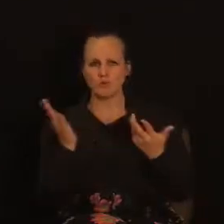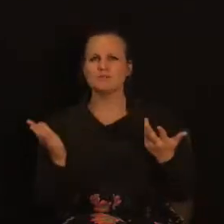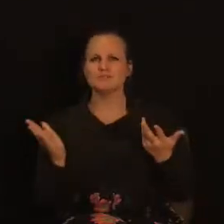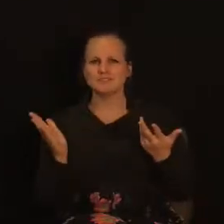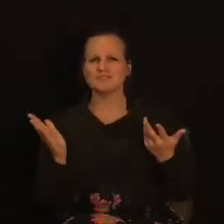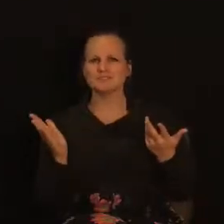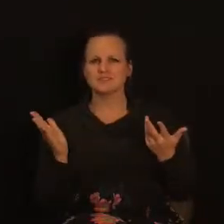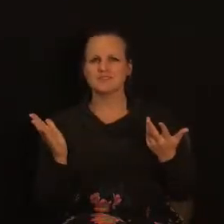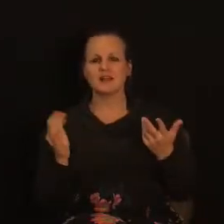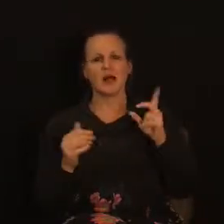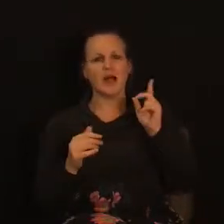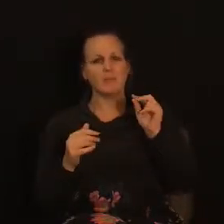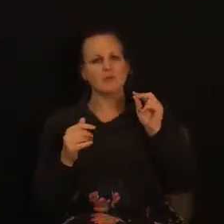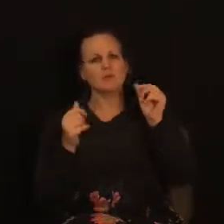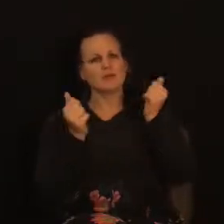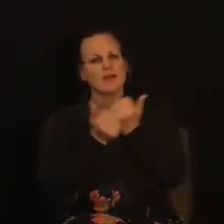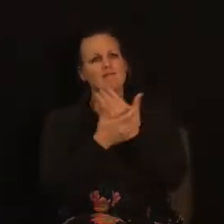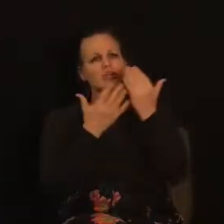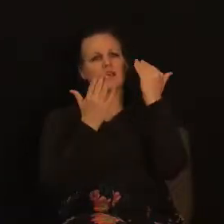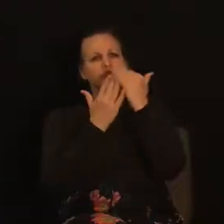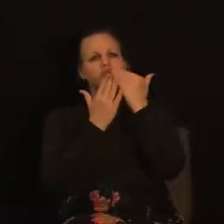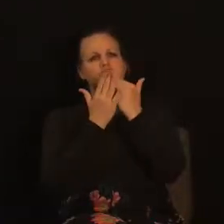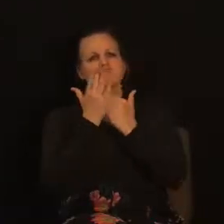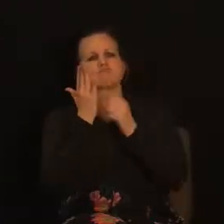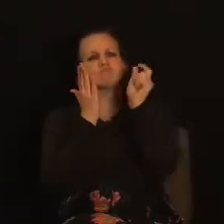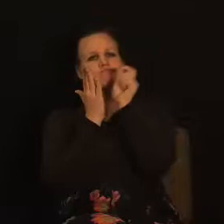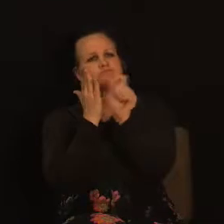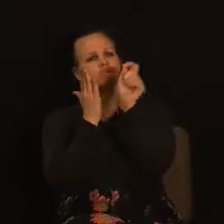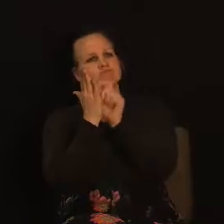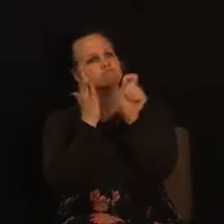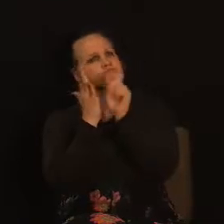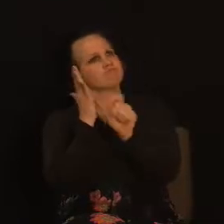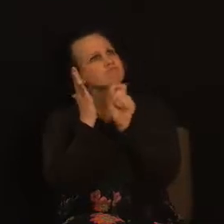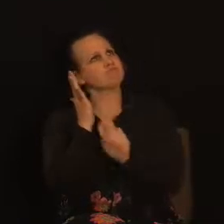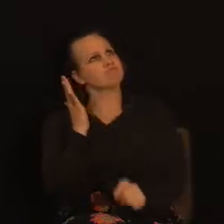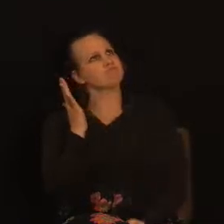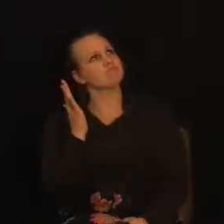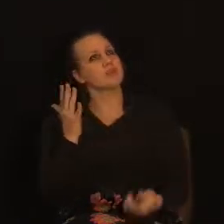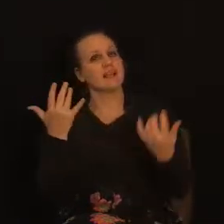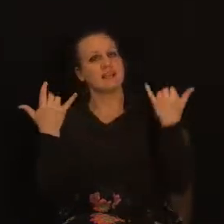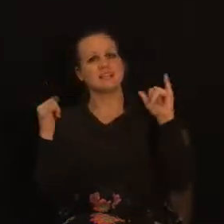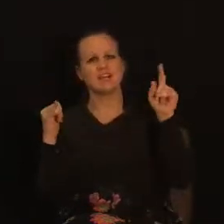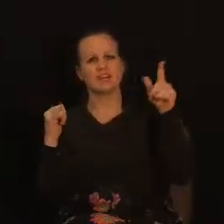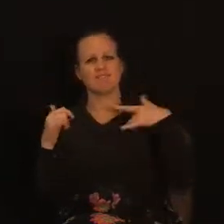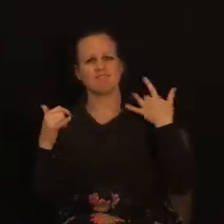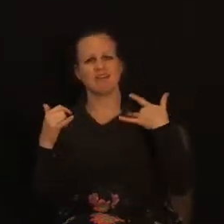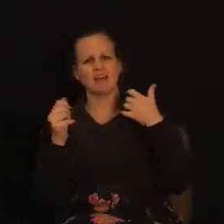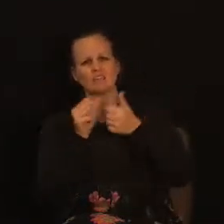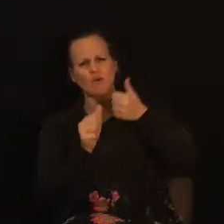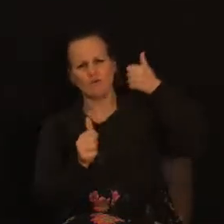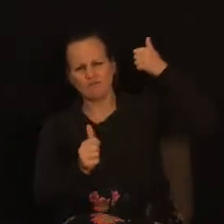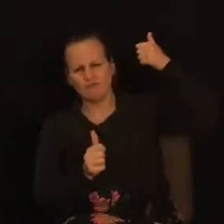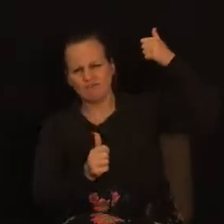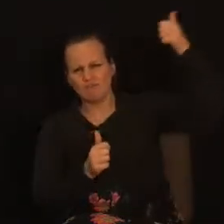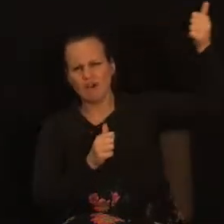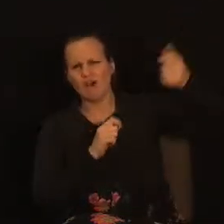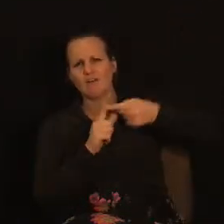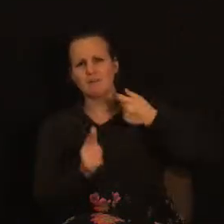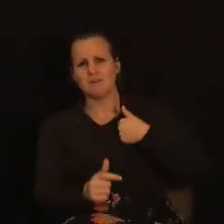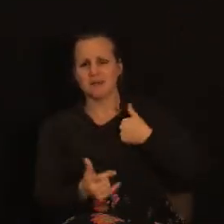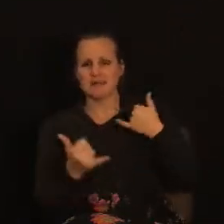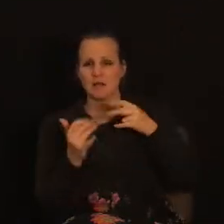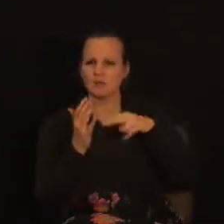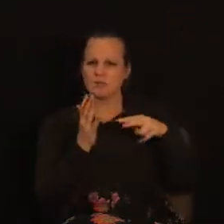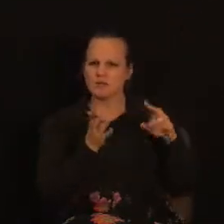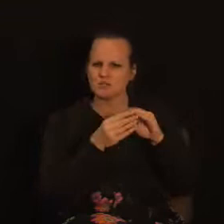You know, like, I'm doing the things, I'm checking it off, Lord, and yet sometimes he still felt so far away from me. And now I'm reading stories and I